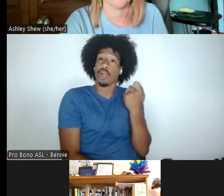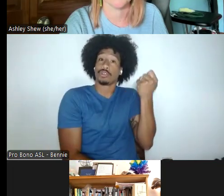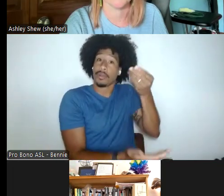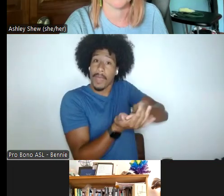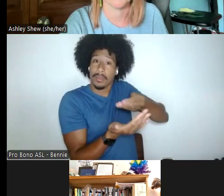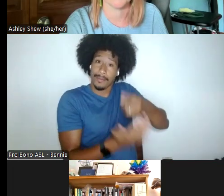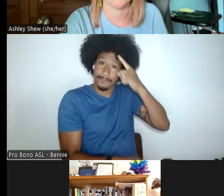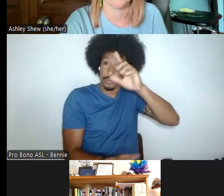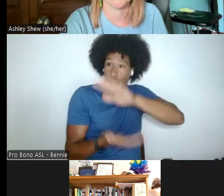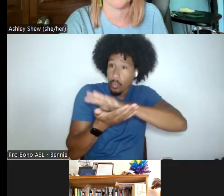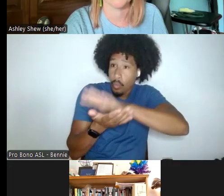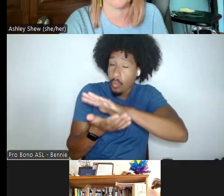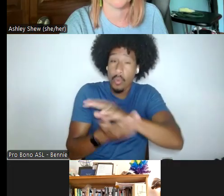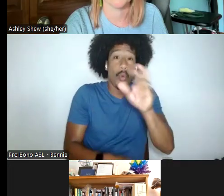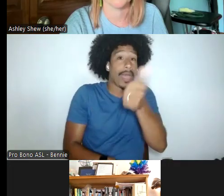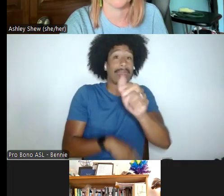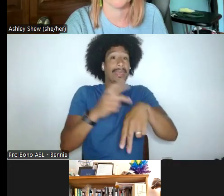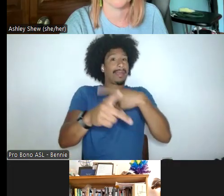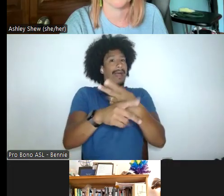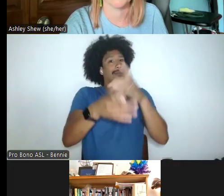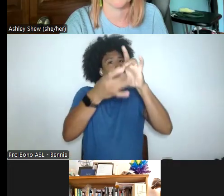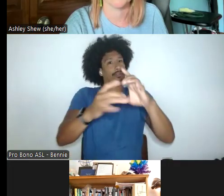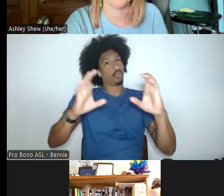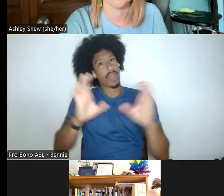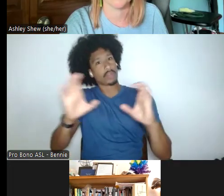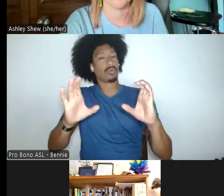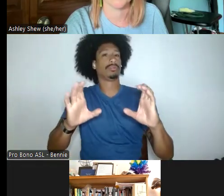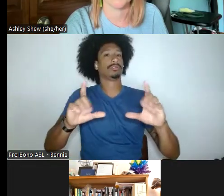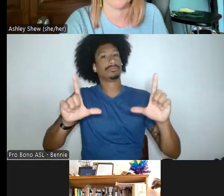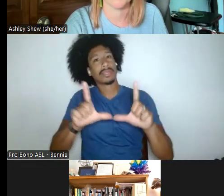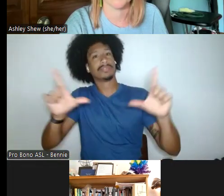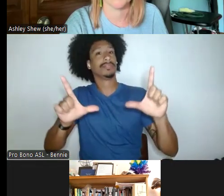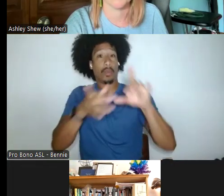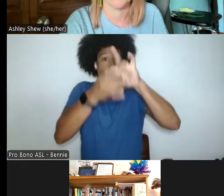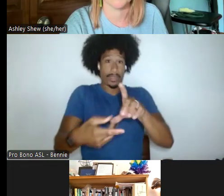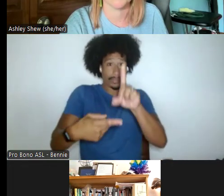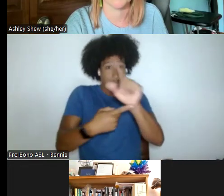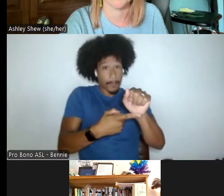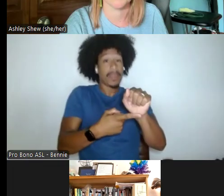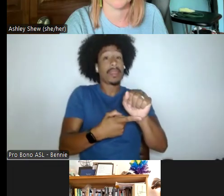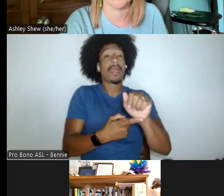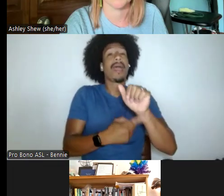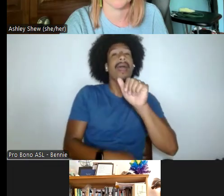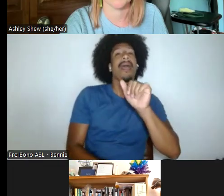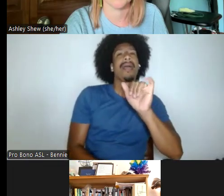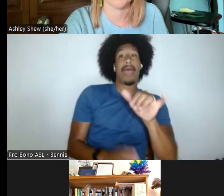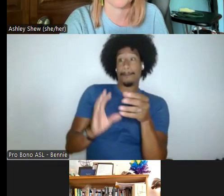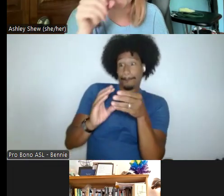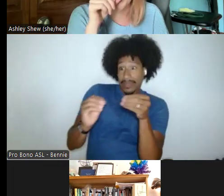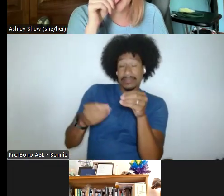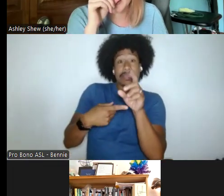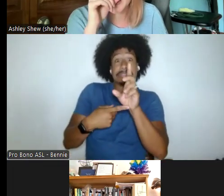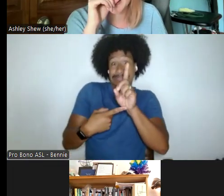other kinds of credentials based around disability, that mention of disabled